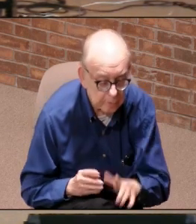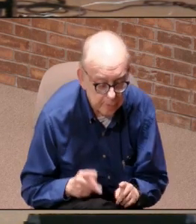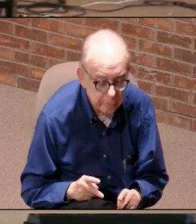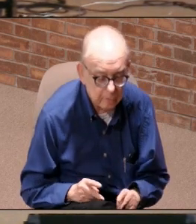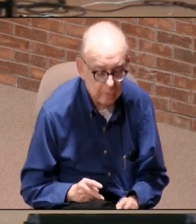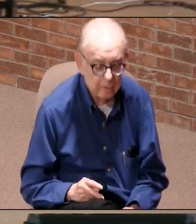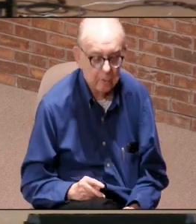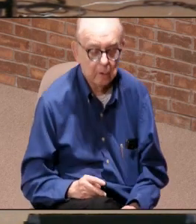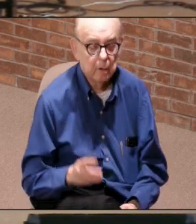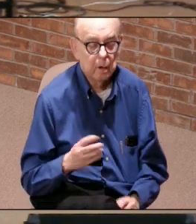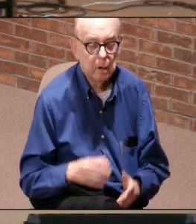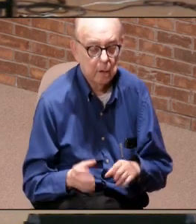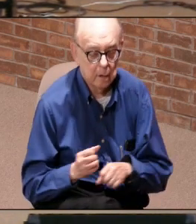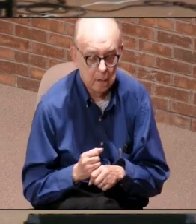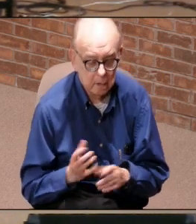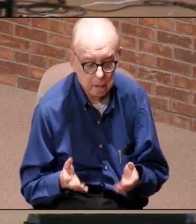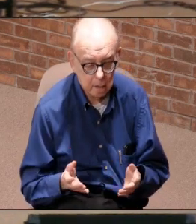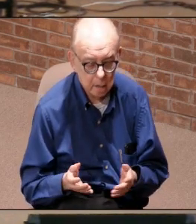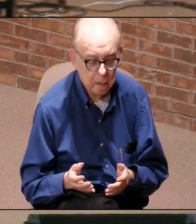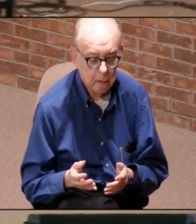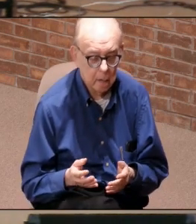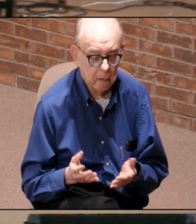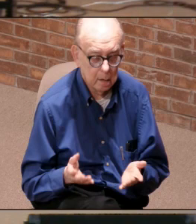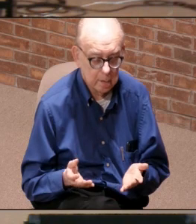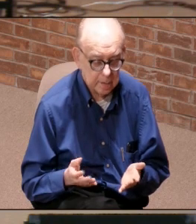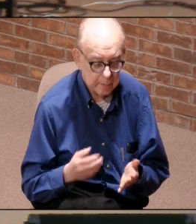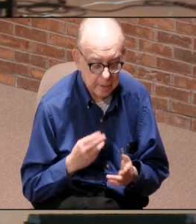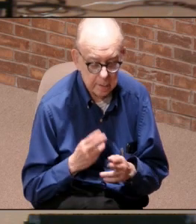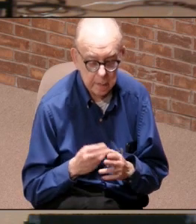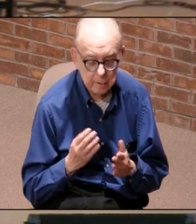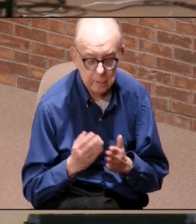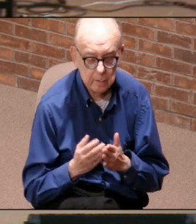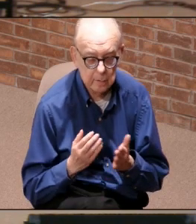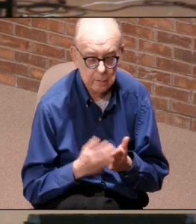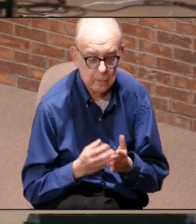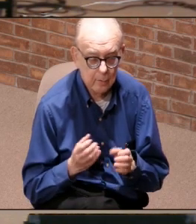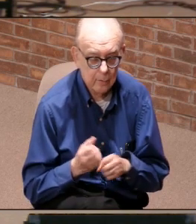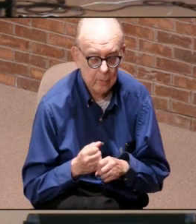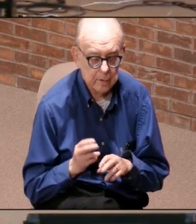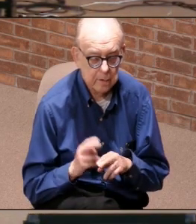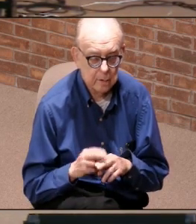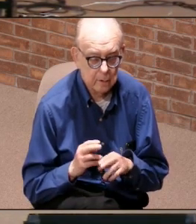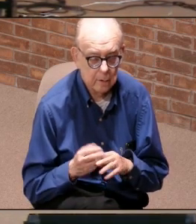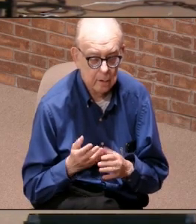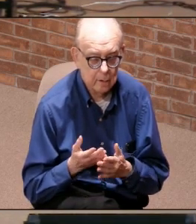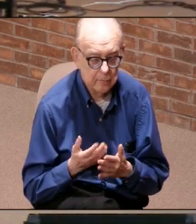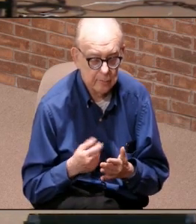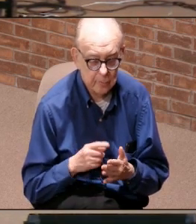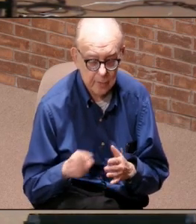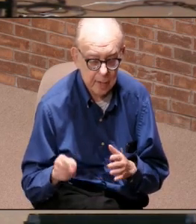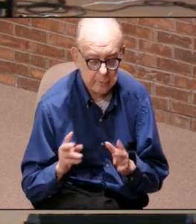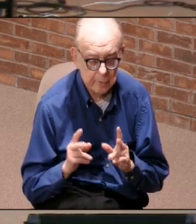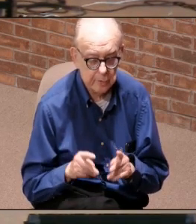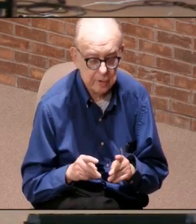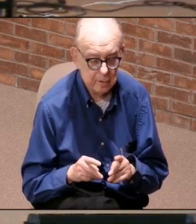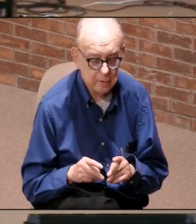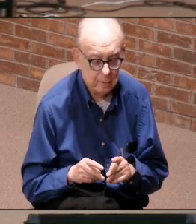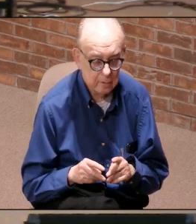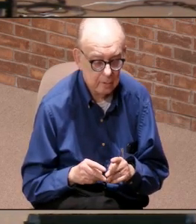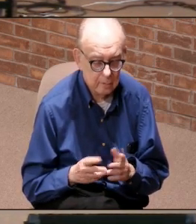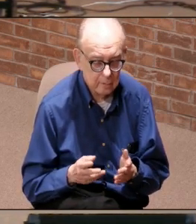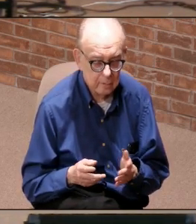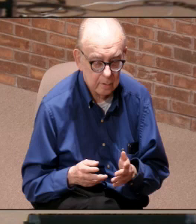I've got to get in there and get that. I got to get my name on the list to get a seat before they do. You